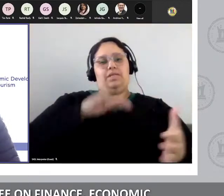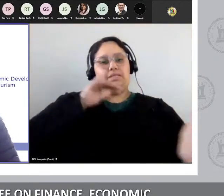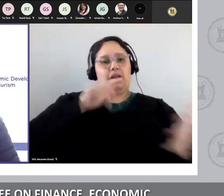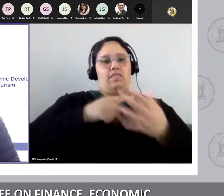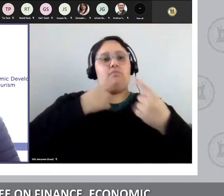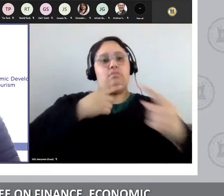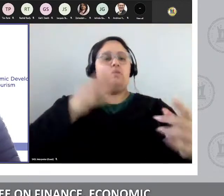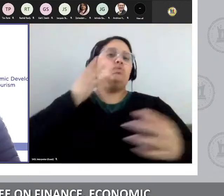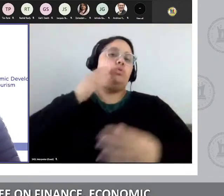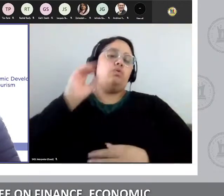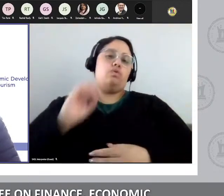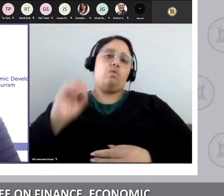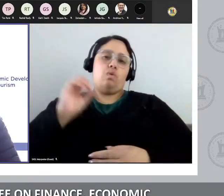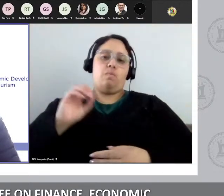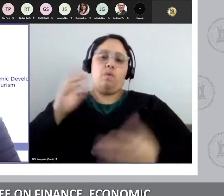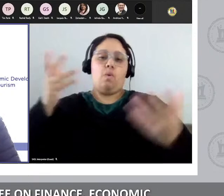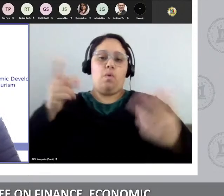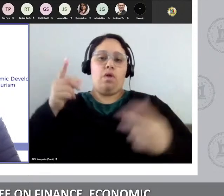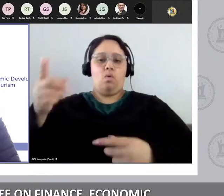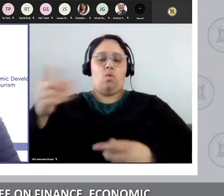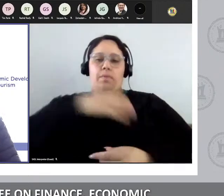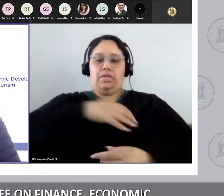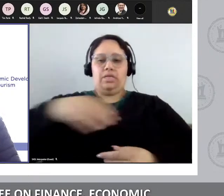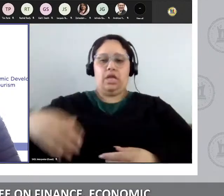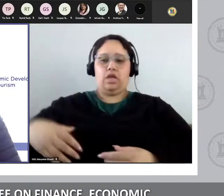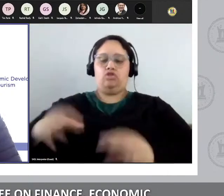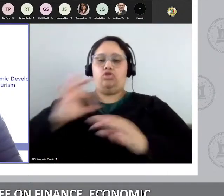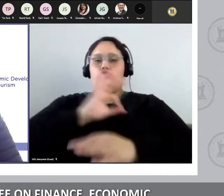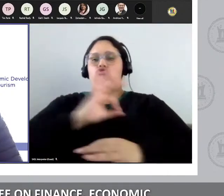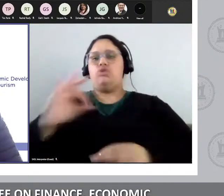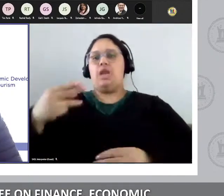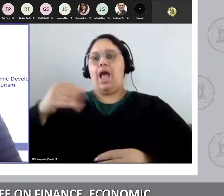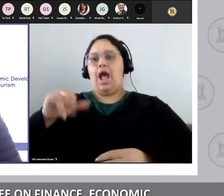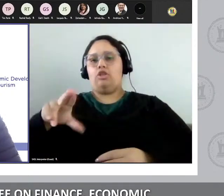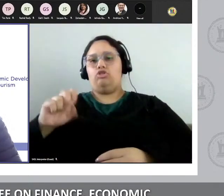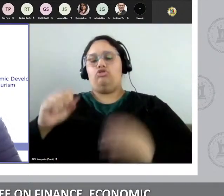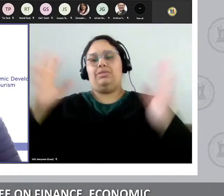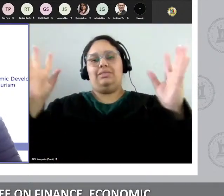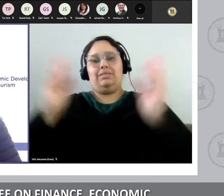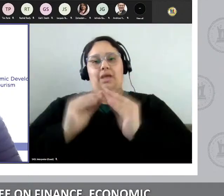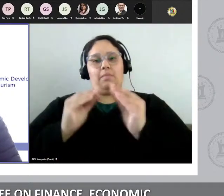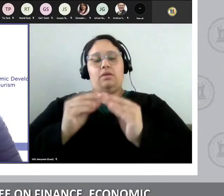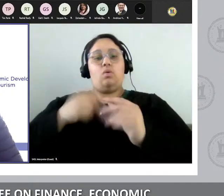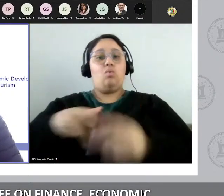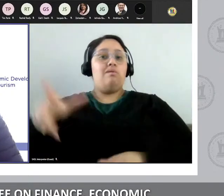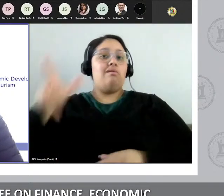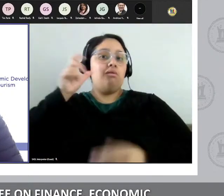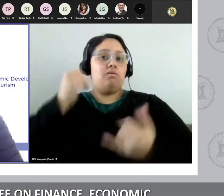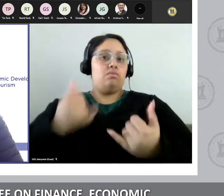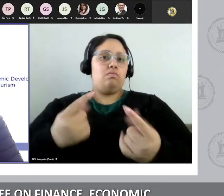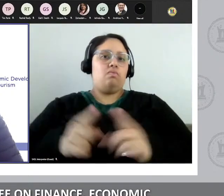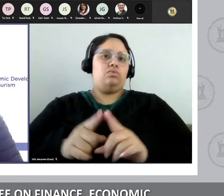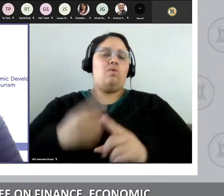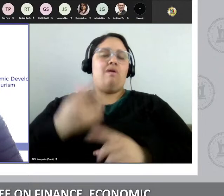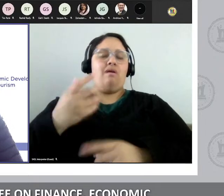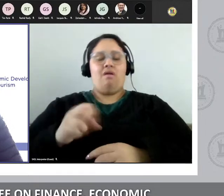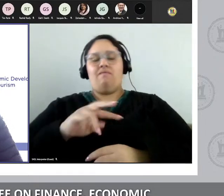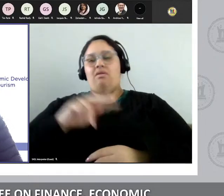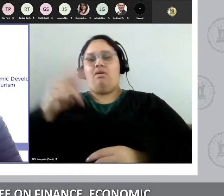that in October at the Presidential Green Hydrogen Summit. And we've also heard today that they've got